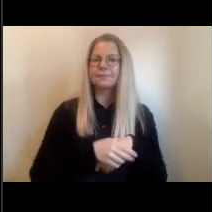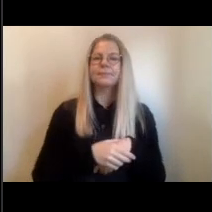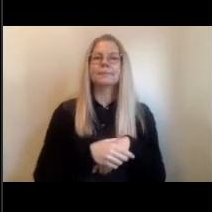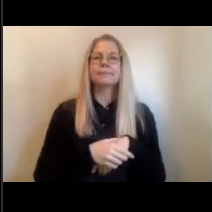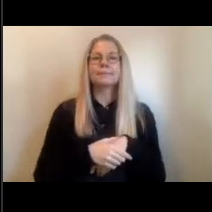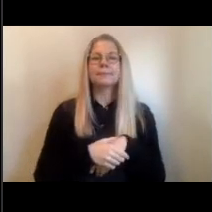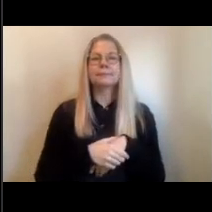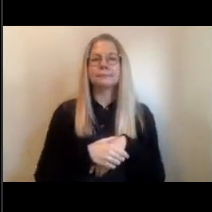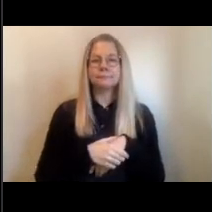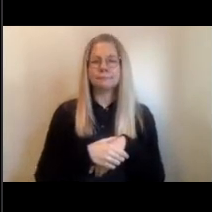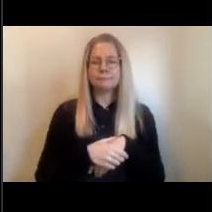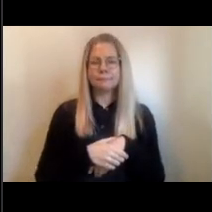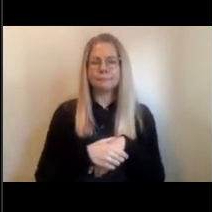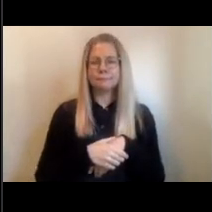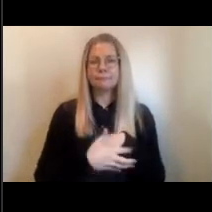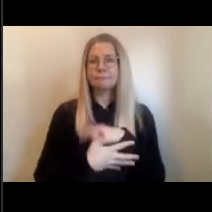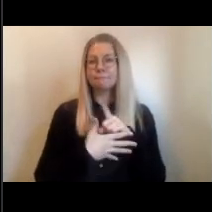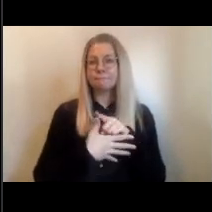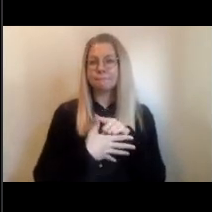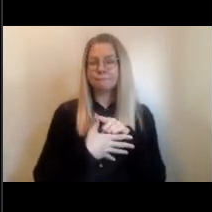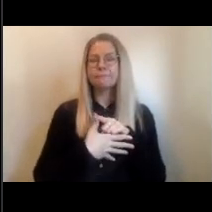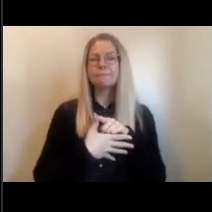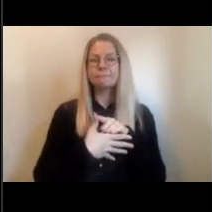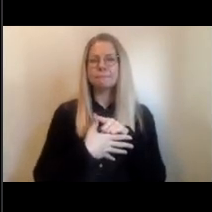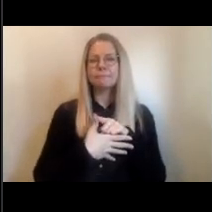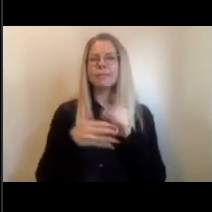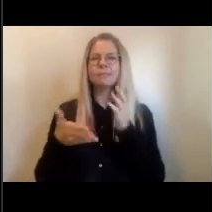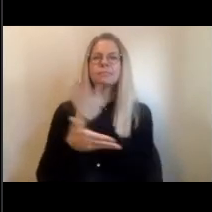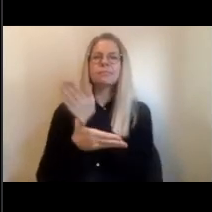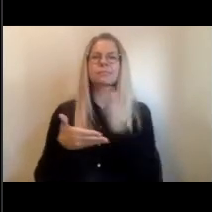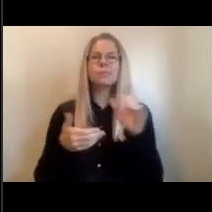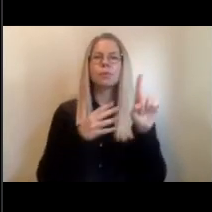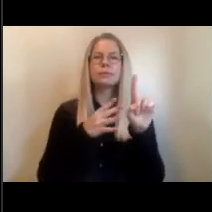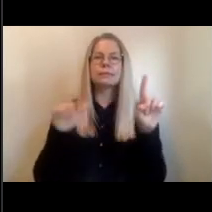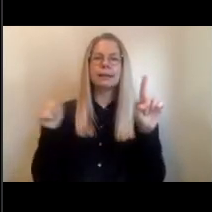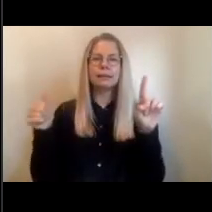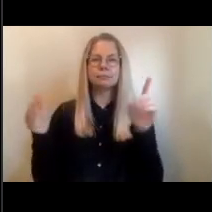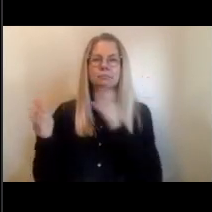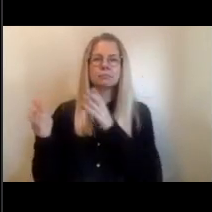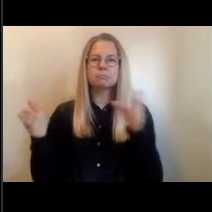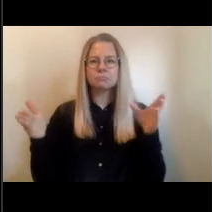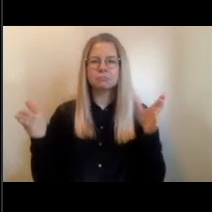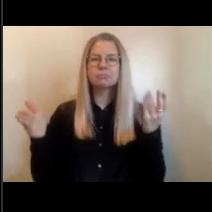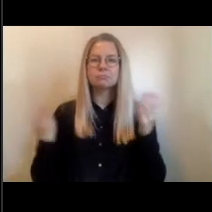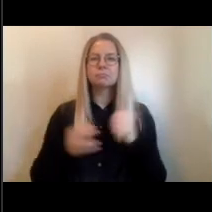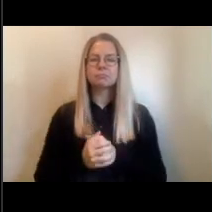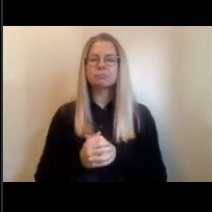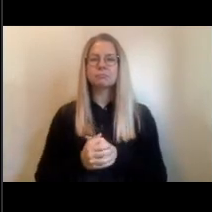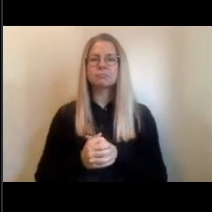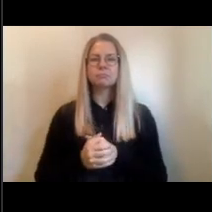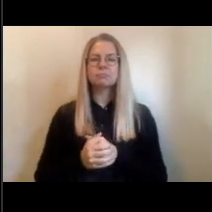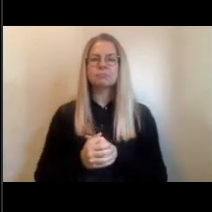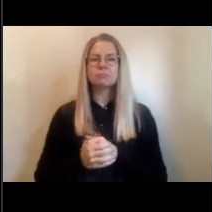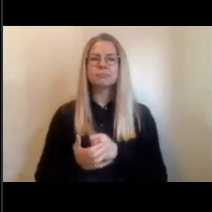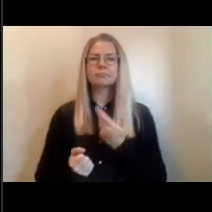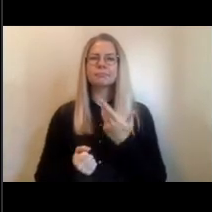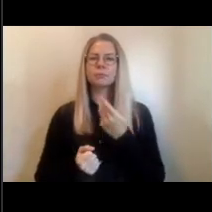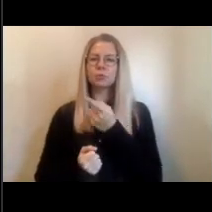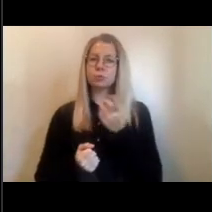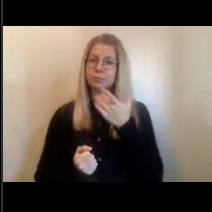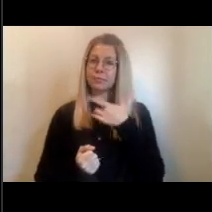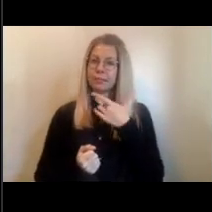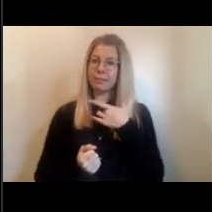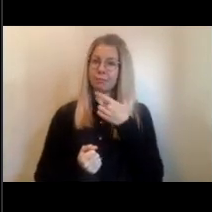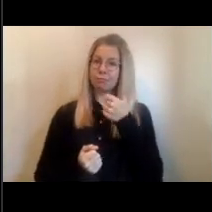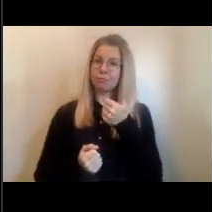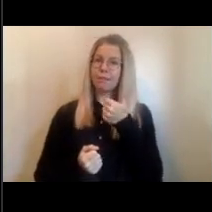want to ask you is, on a scale of 1 to 10, how would you rate yourself in terms of being socially connected to others,